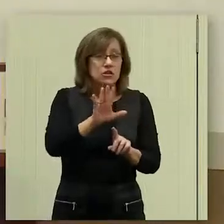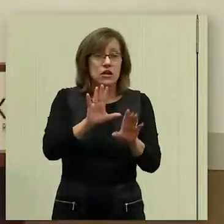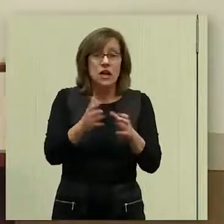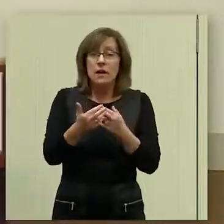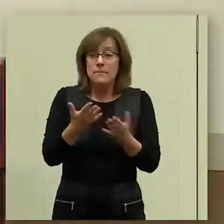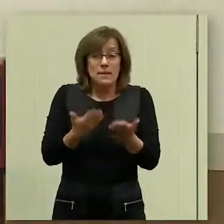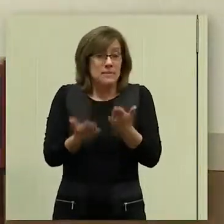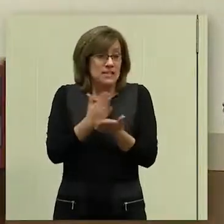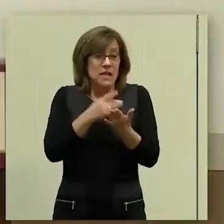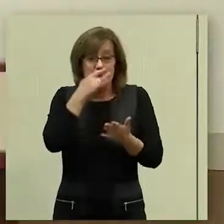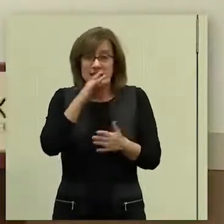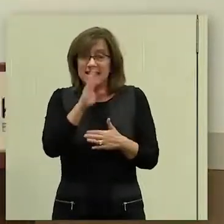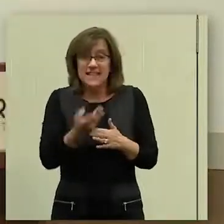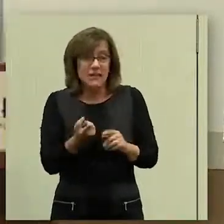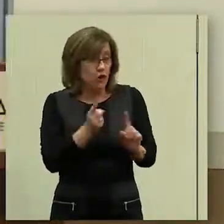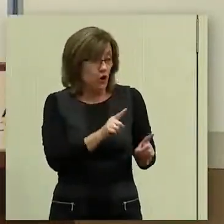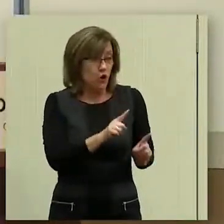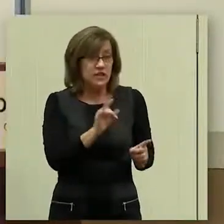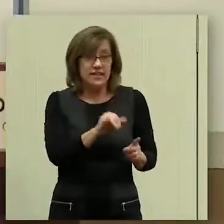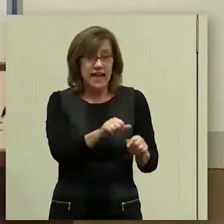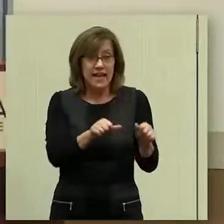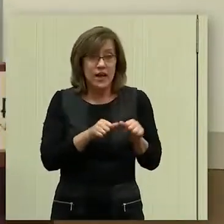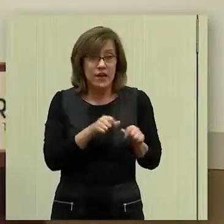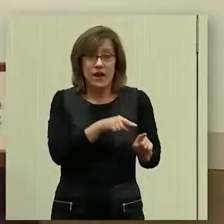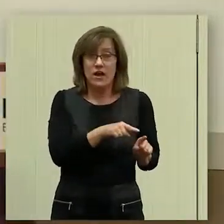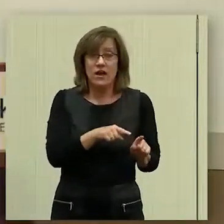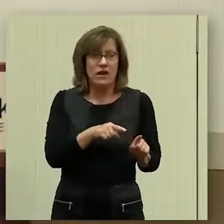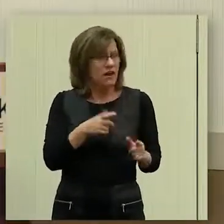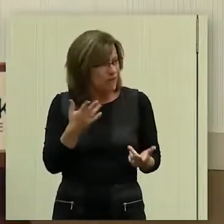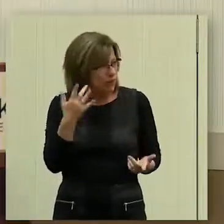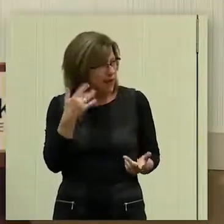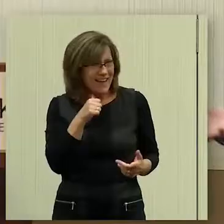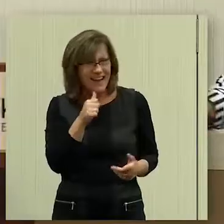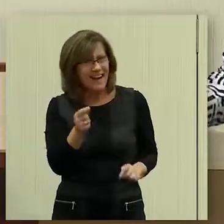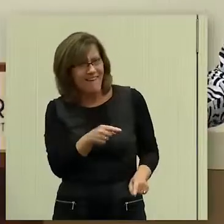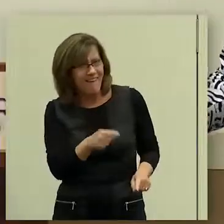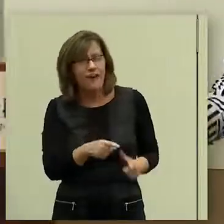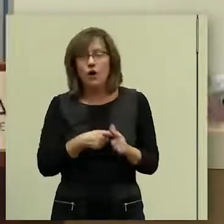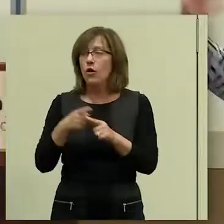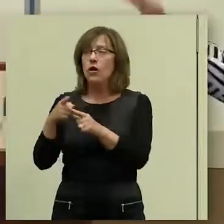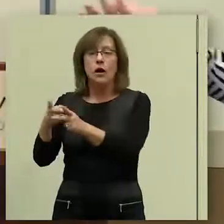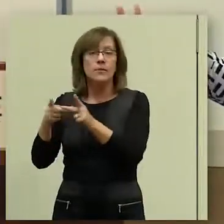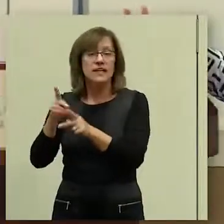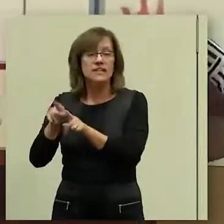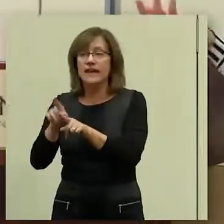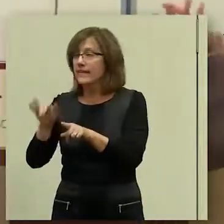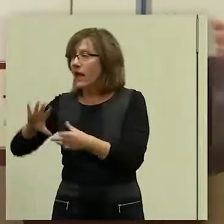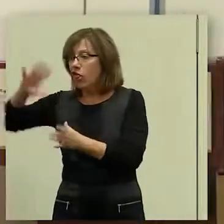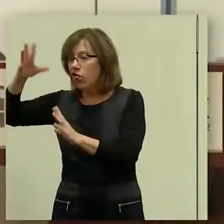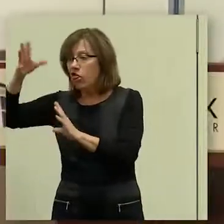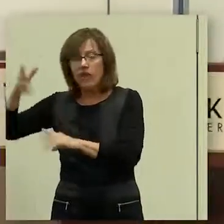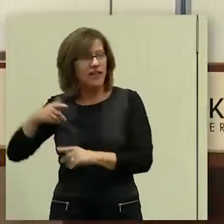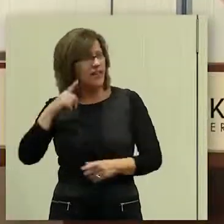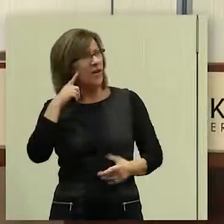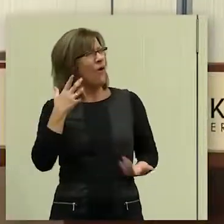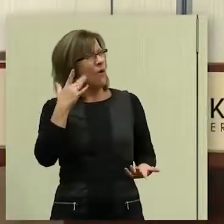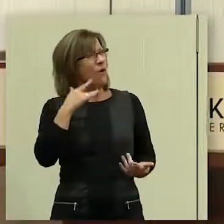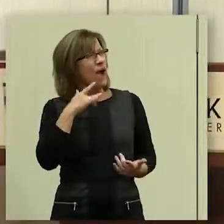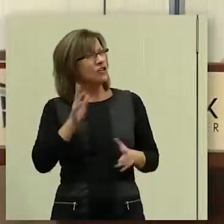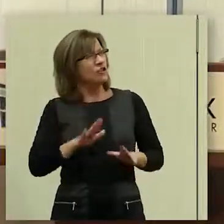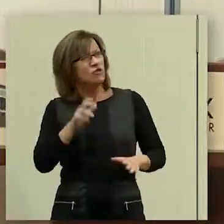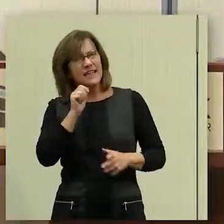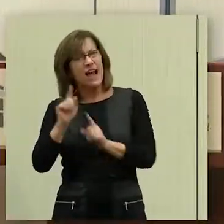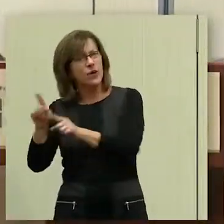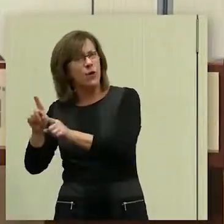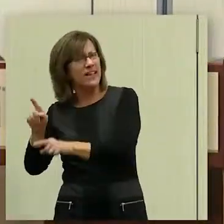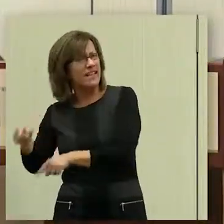this space and you can't figure out why. Or your space looks like this and you have children who never show up there and you're like, well, why don't they go there? Why are some of the